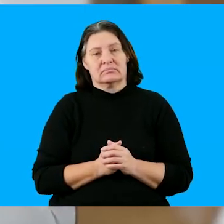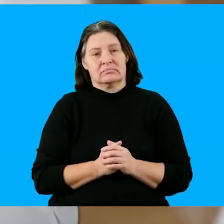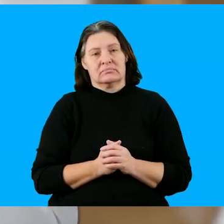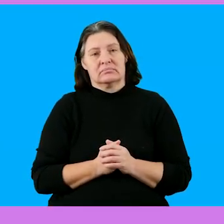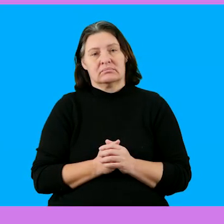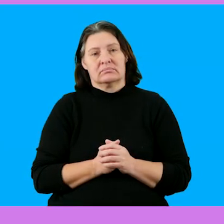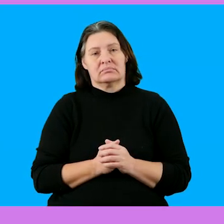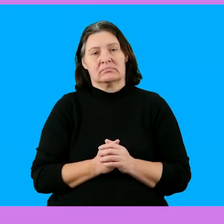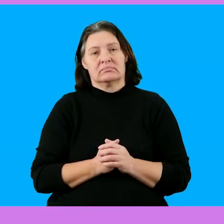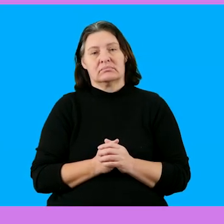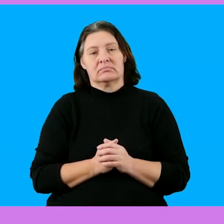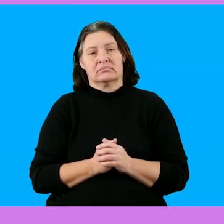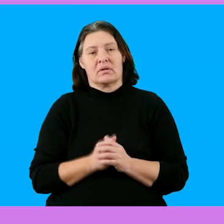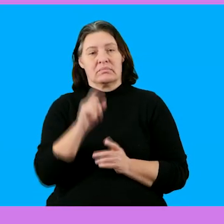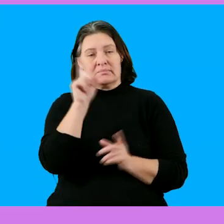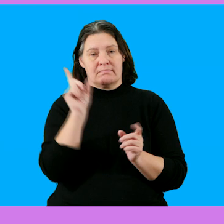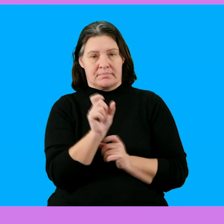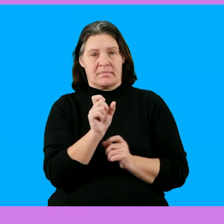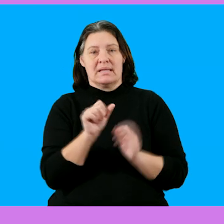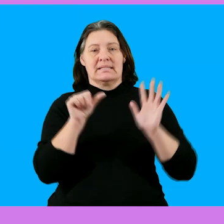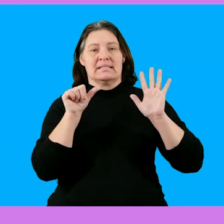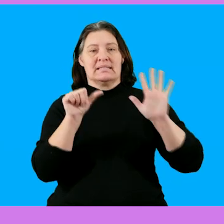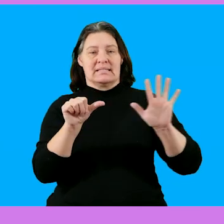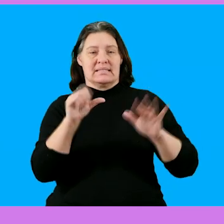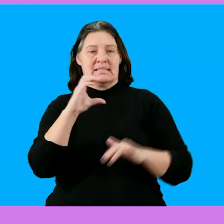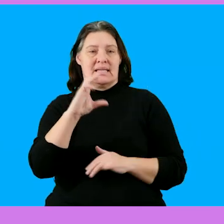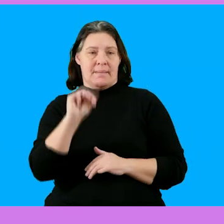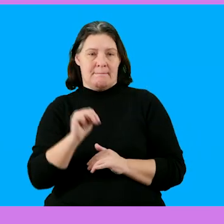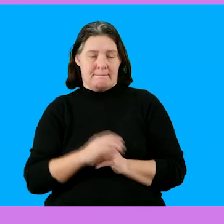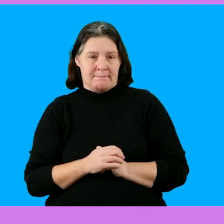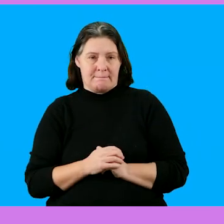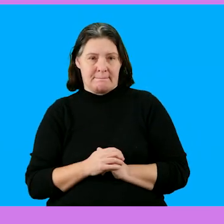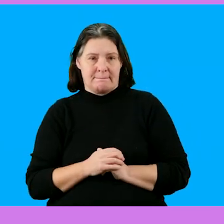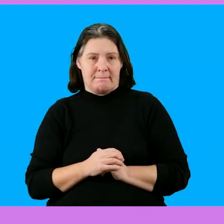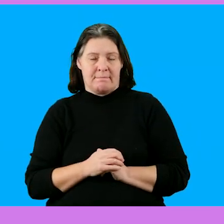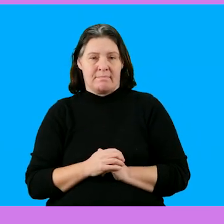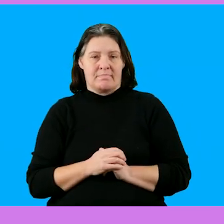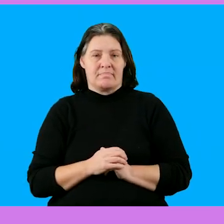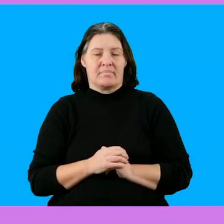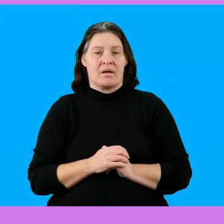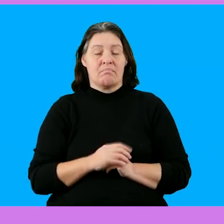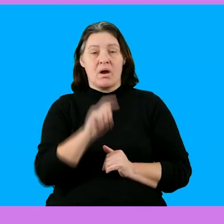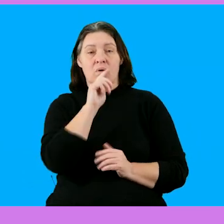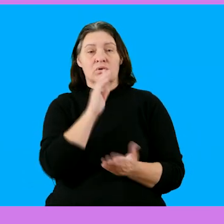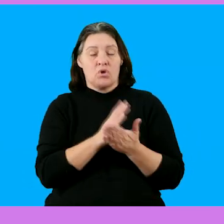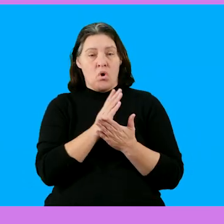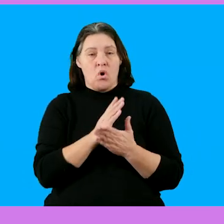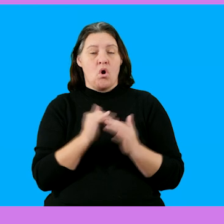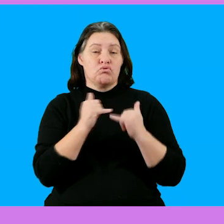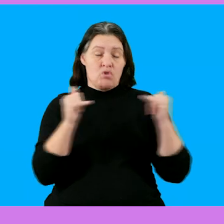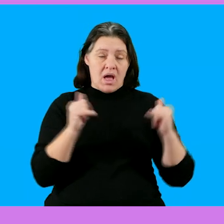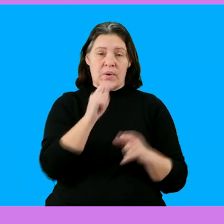I've measured this to be equals to 6 centimeters. Okay, please make sure that you can use your